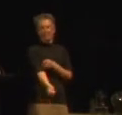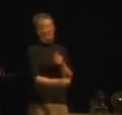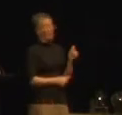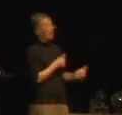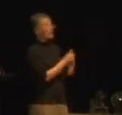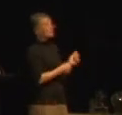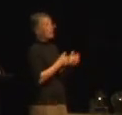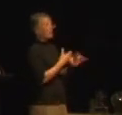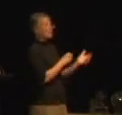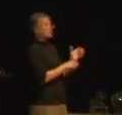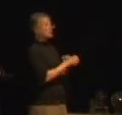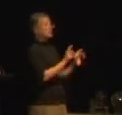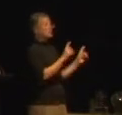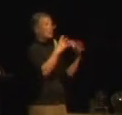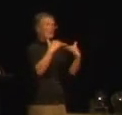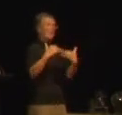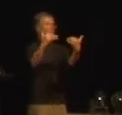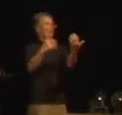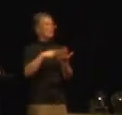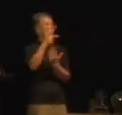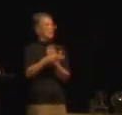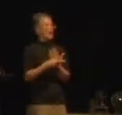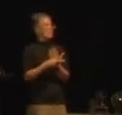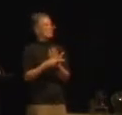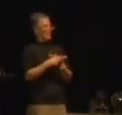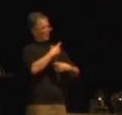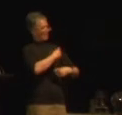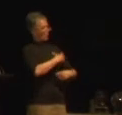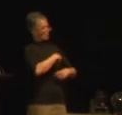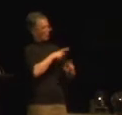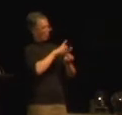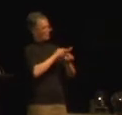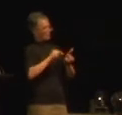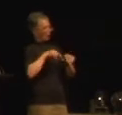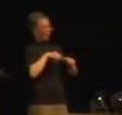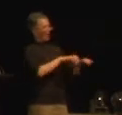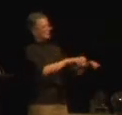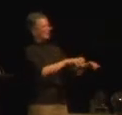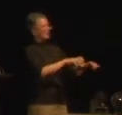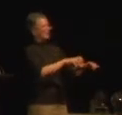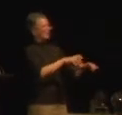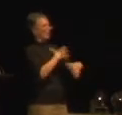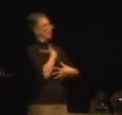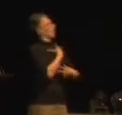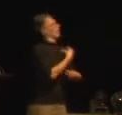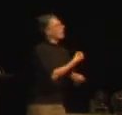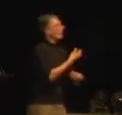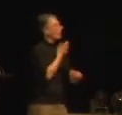these public programs around personal digital archiving. And there's clearly an appetite for more of this kind of